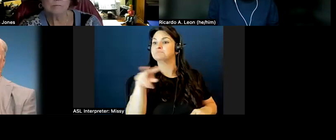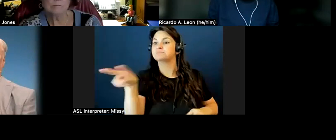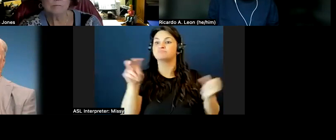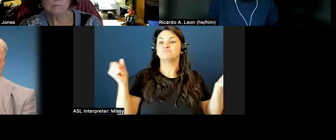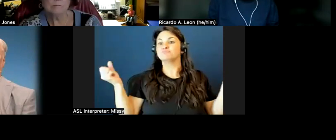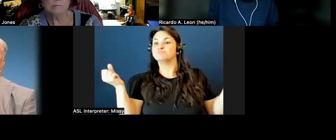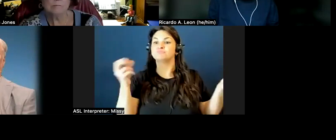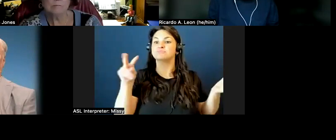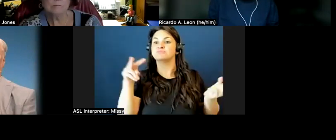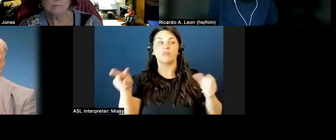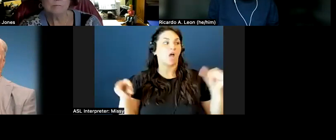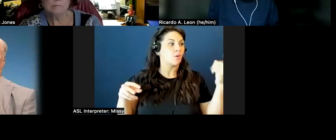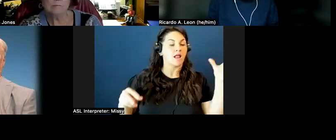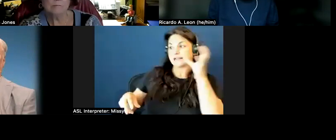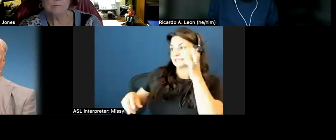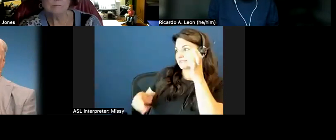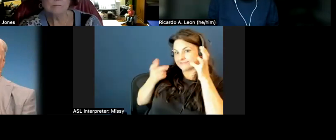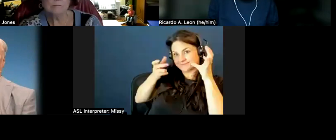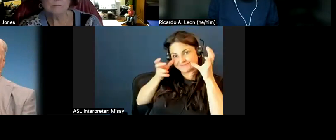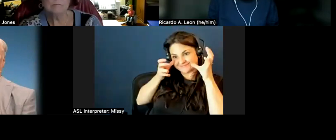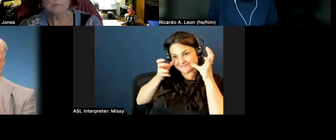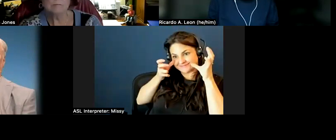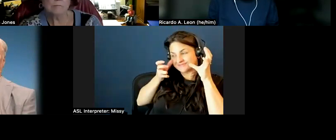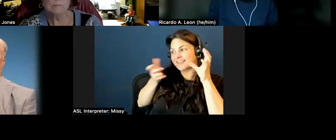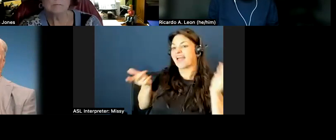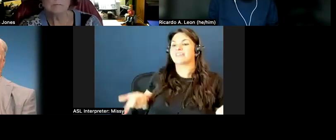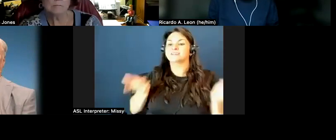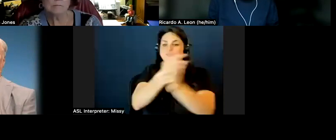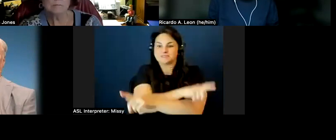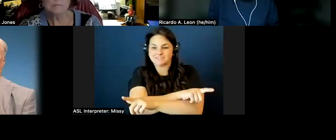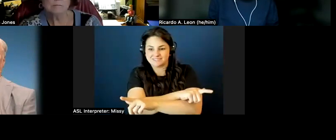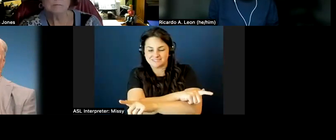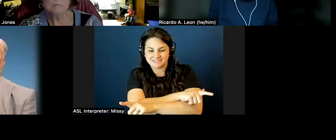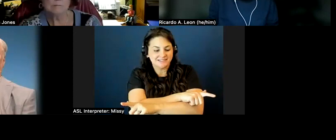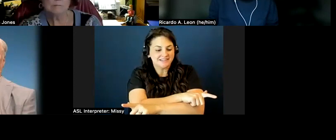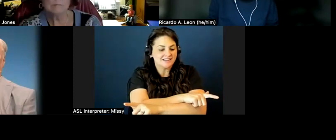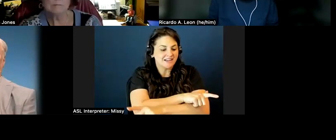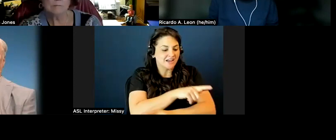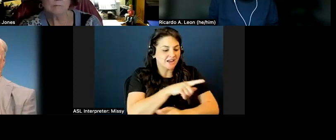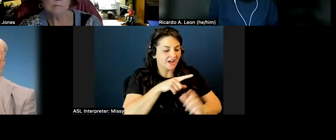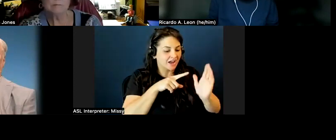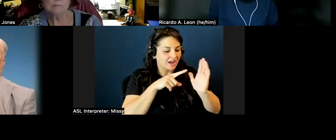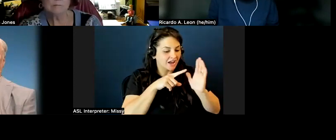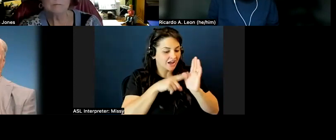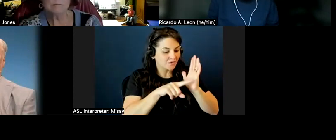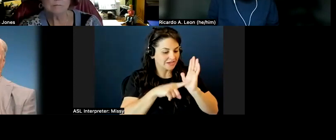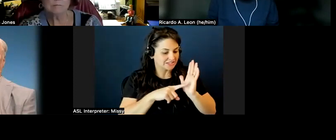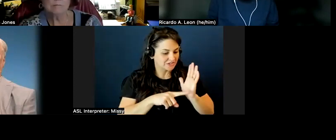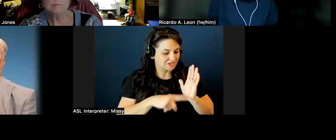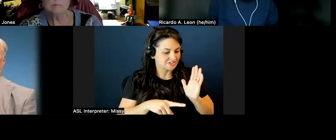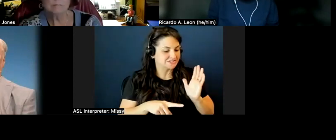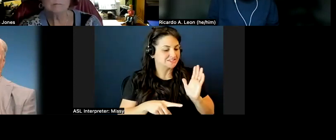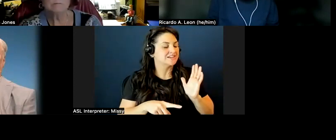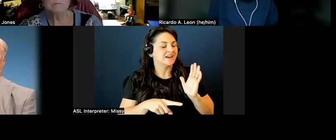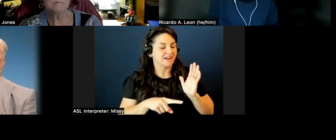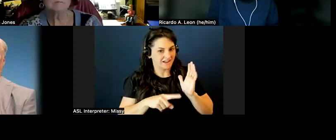of listener. And then those roles switch. And the research that's been done on this subject